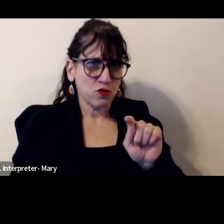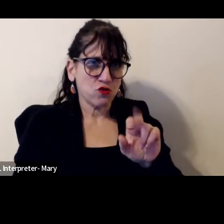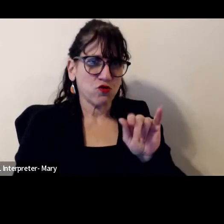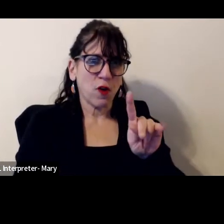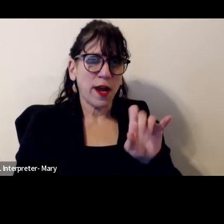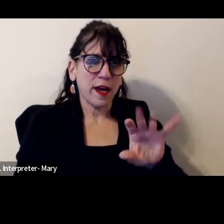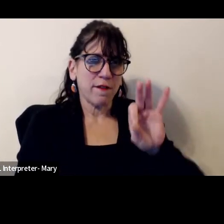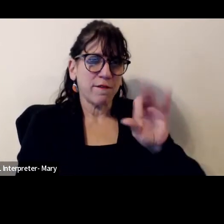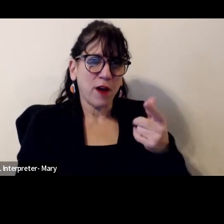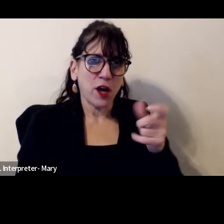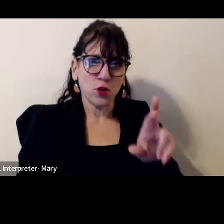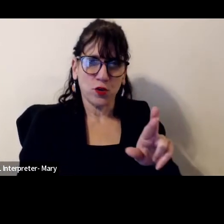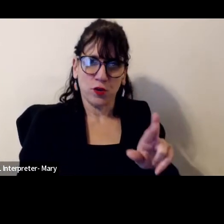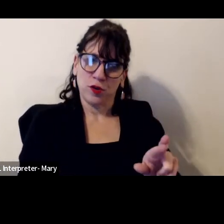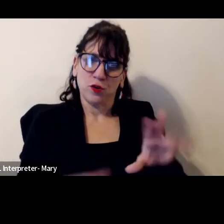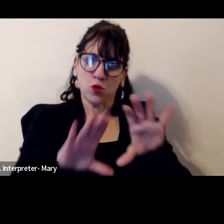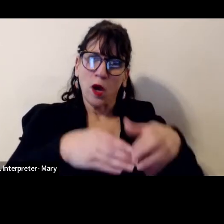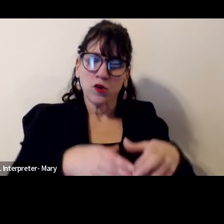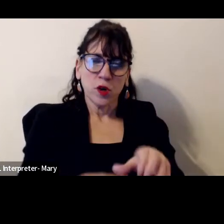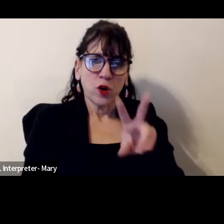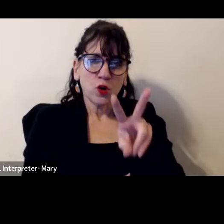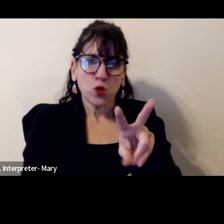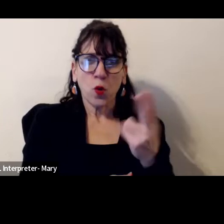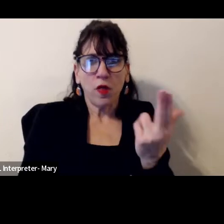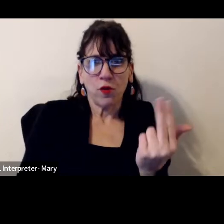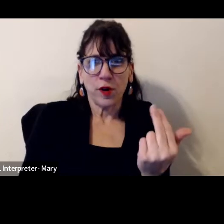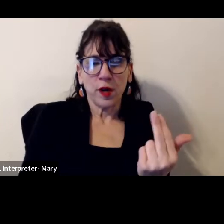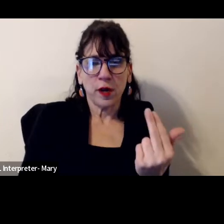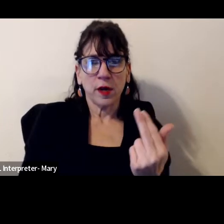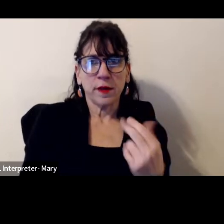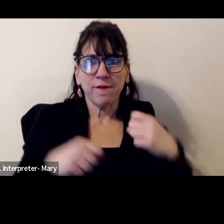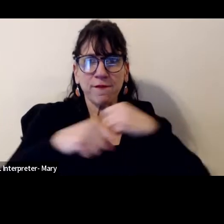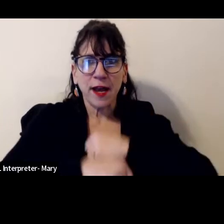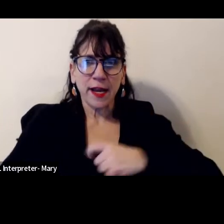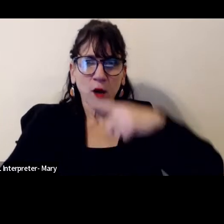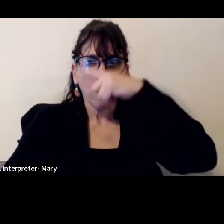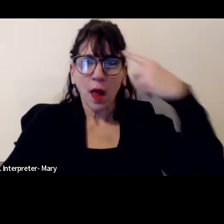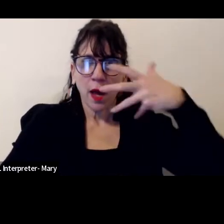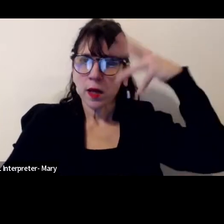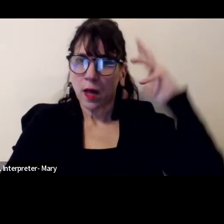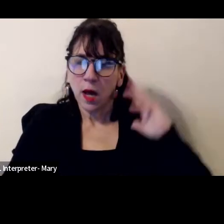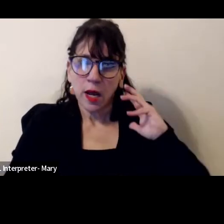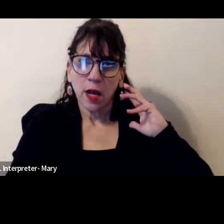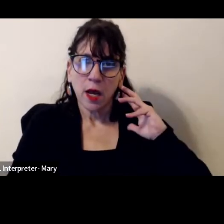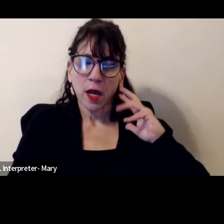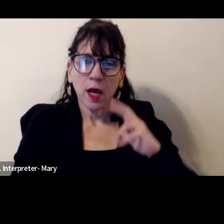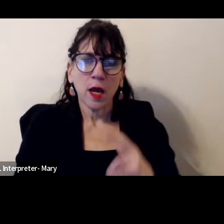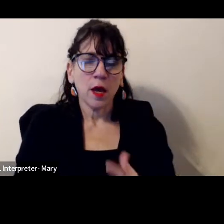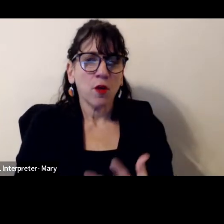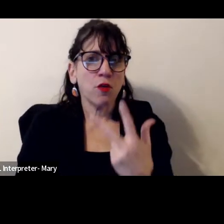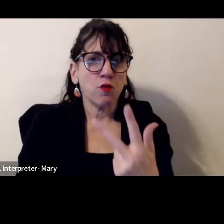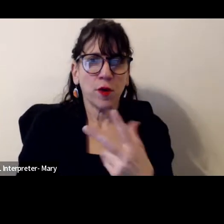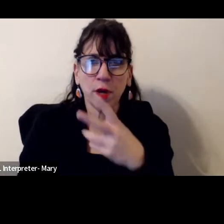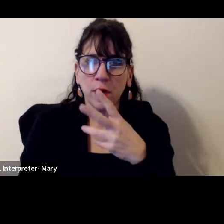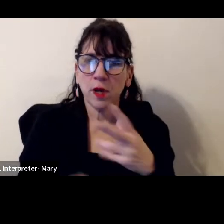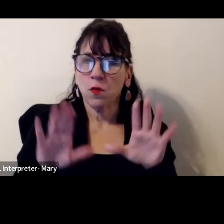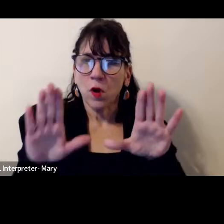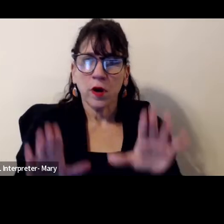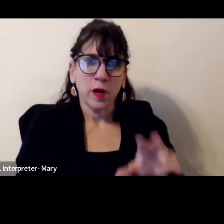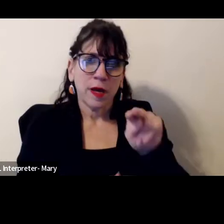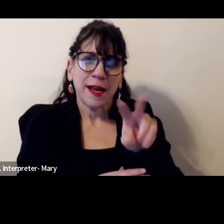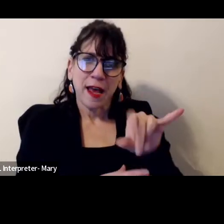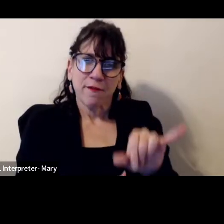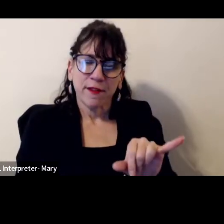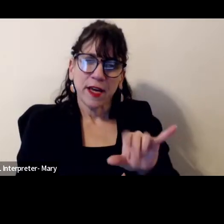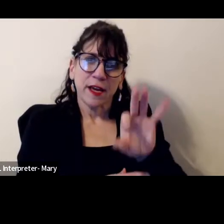Squadron 213, the Fighting Blacklions. They are three extraordinary Navy fighter